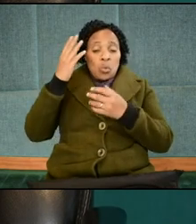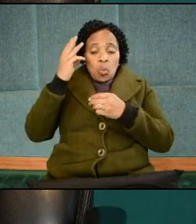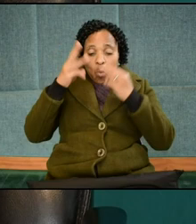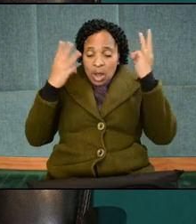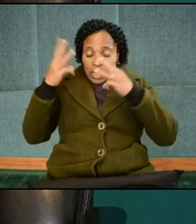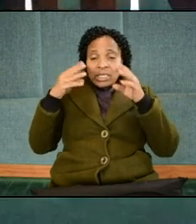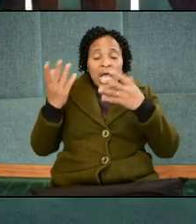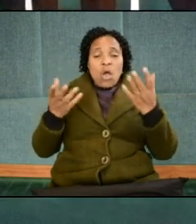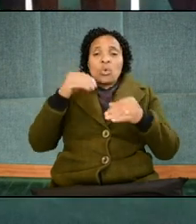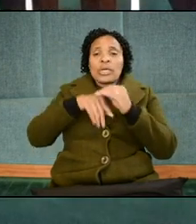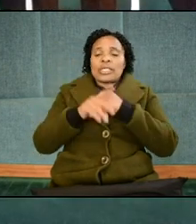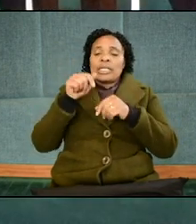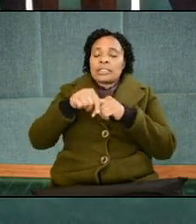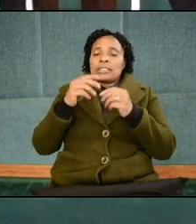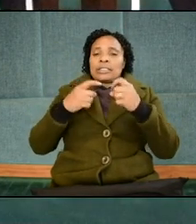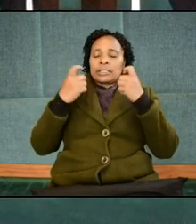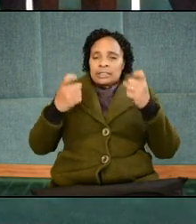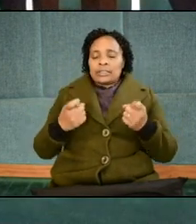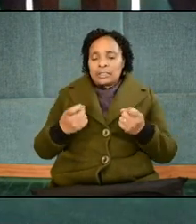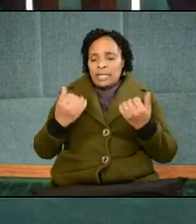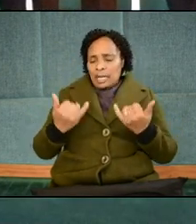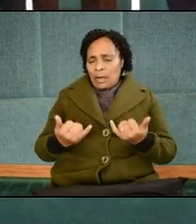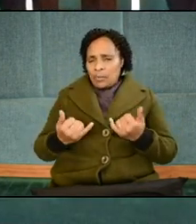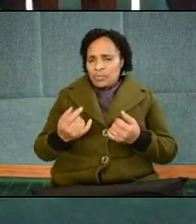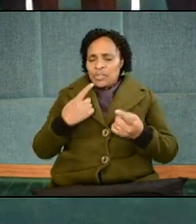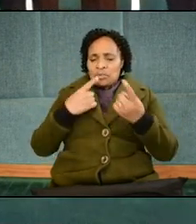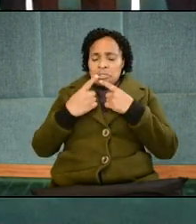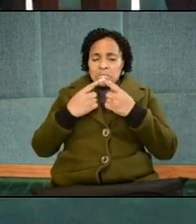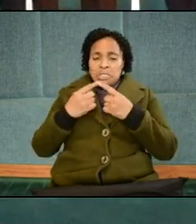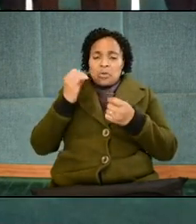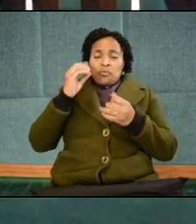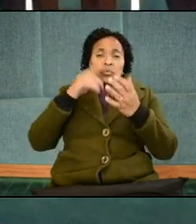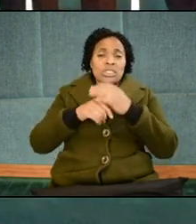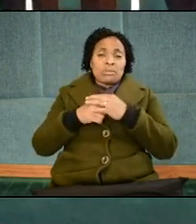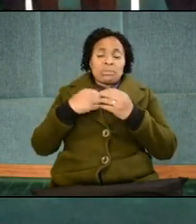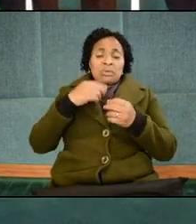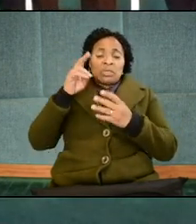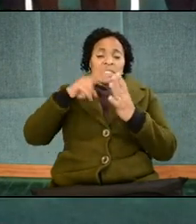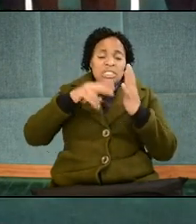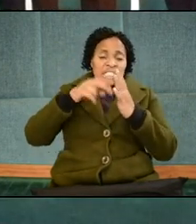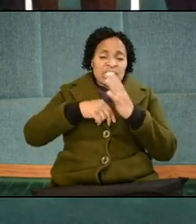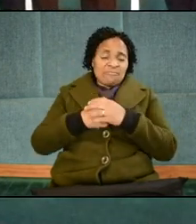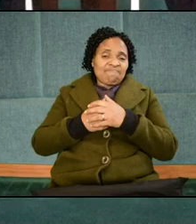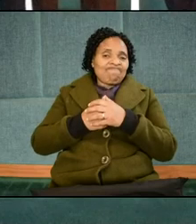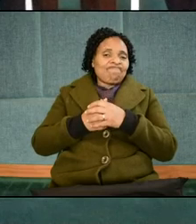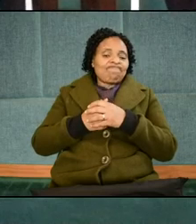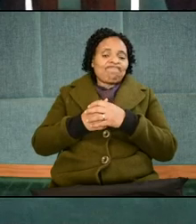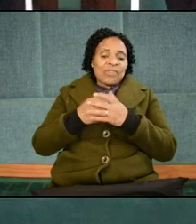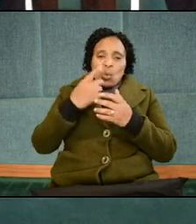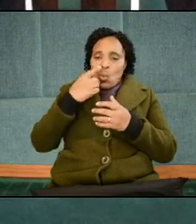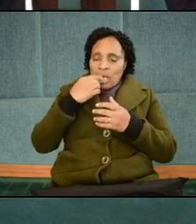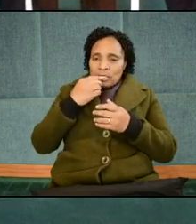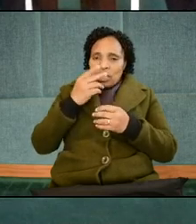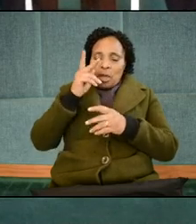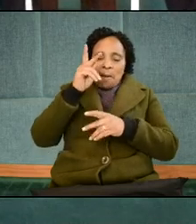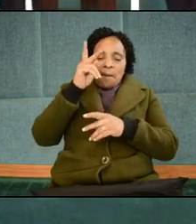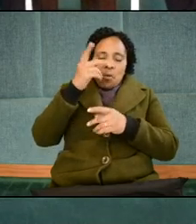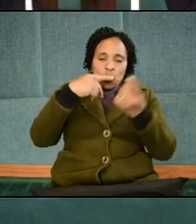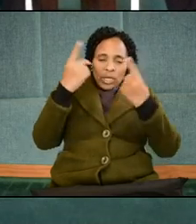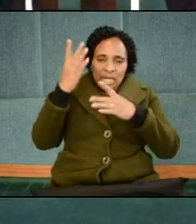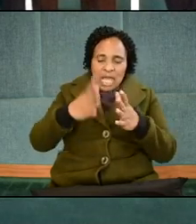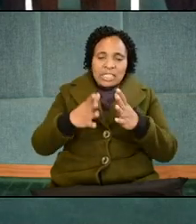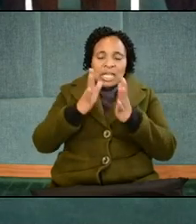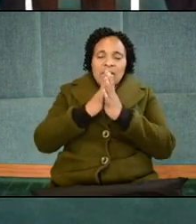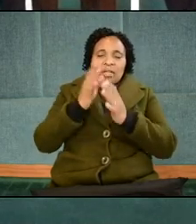we dug ourselves into. Speaking of which, I was reading Ellen White in Patriarchs and Prophets, I think